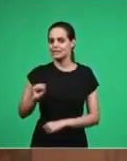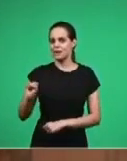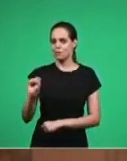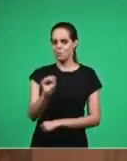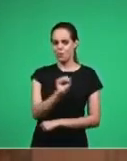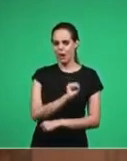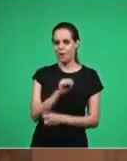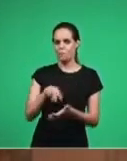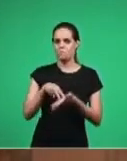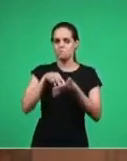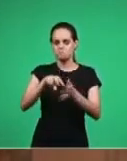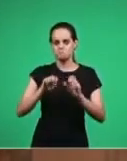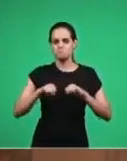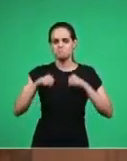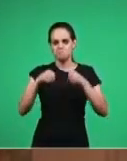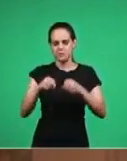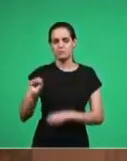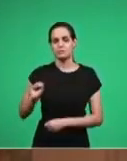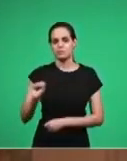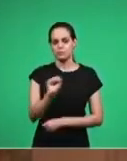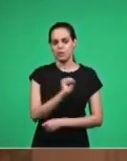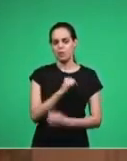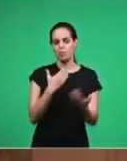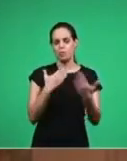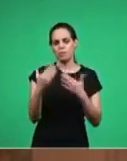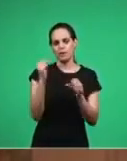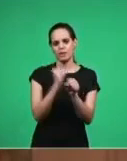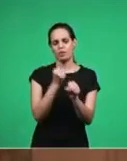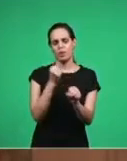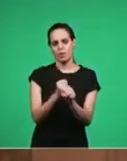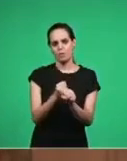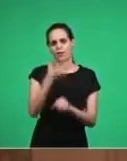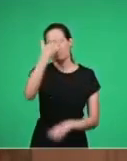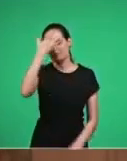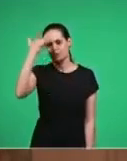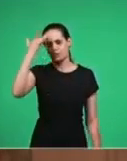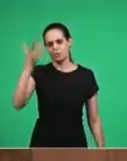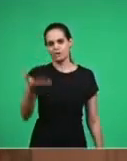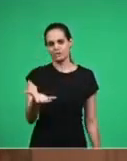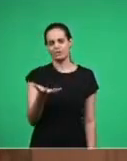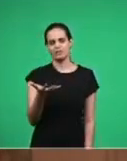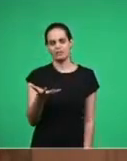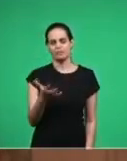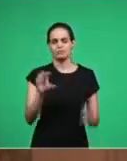But in order for this sad thing to happen,